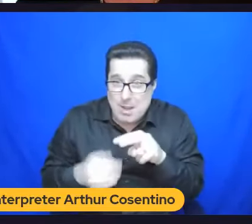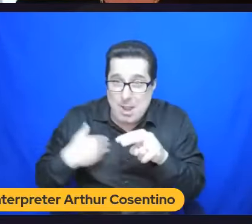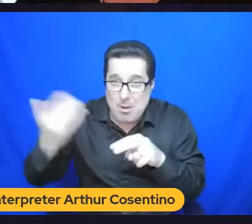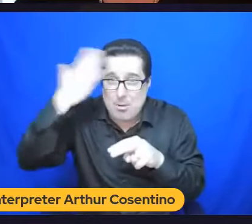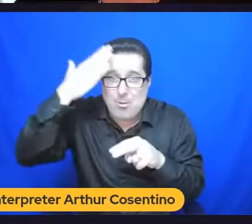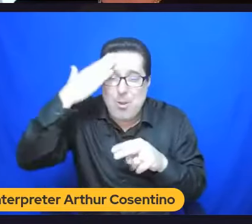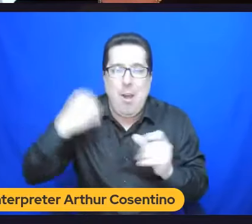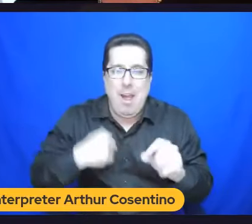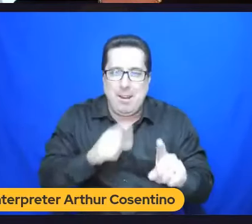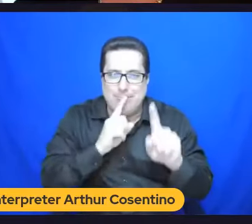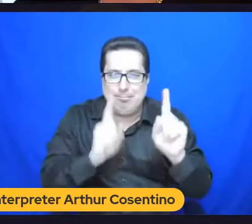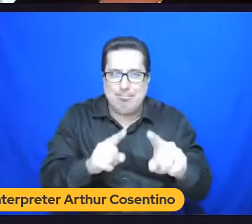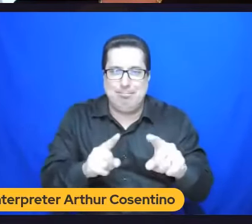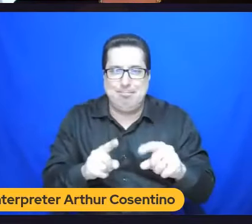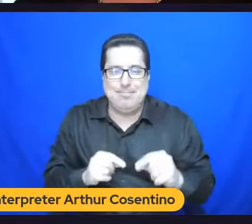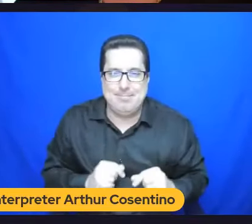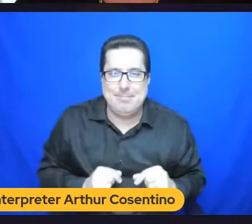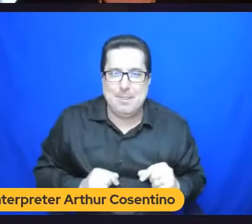love it.